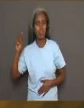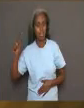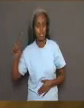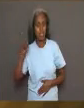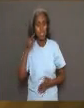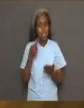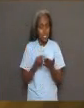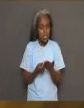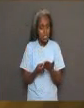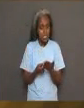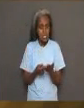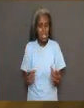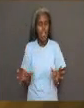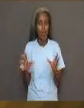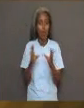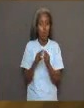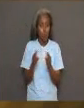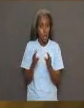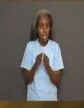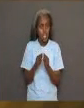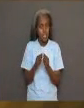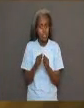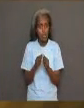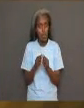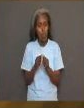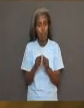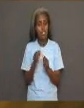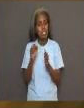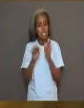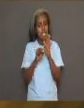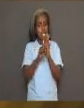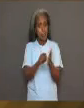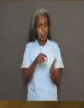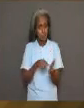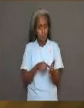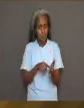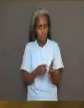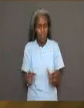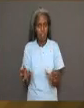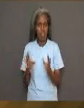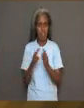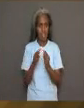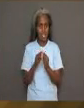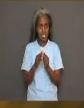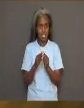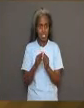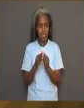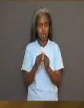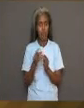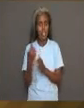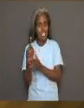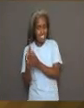It is a collection of sample points that we gather into a